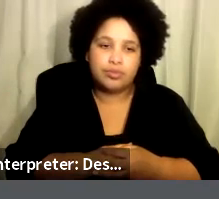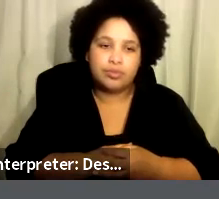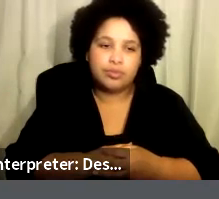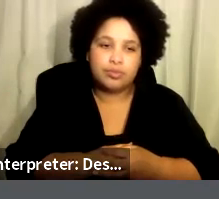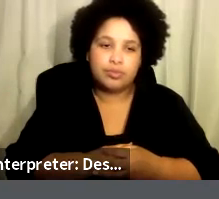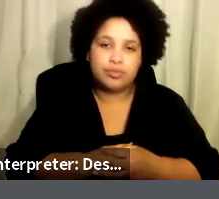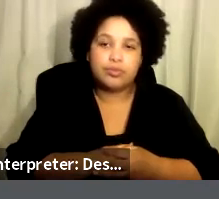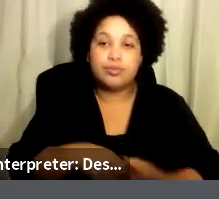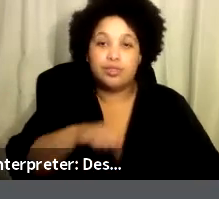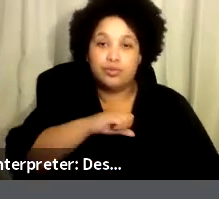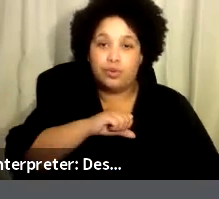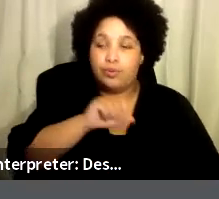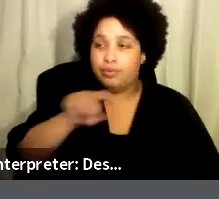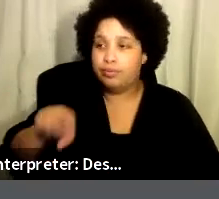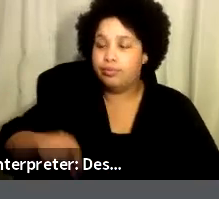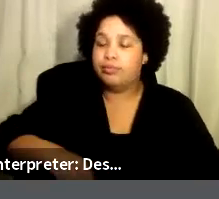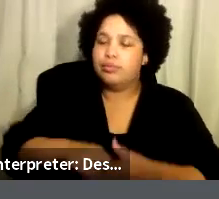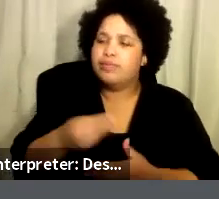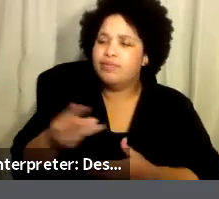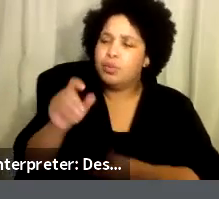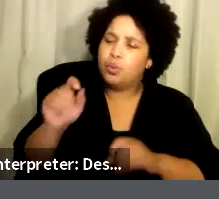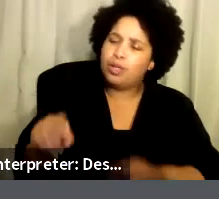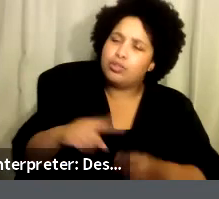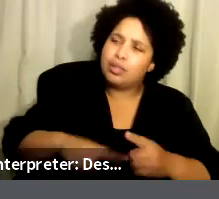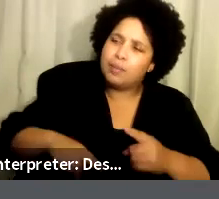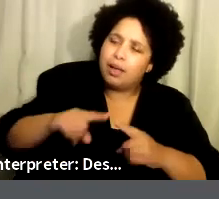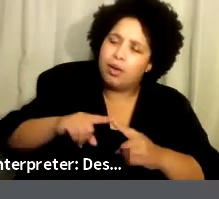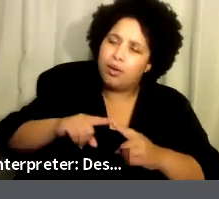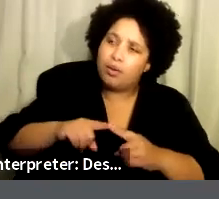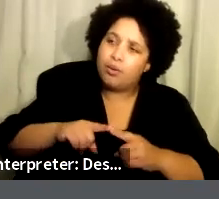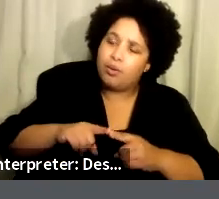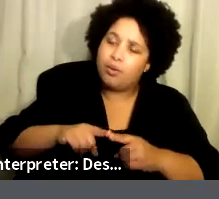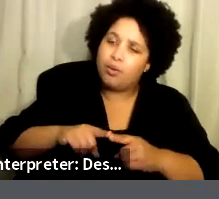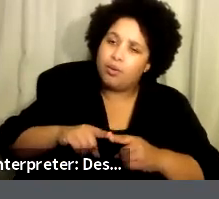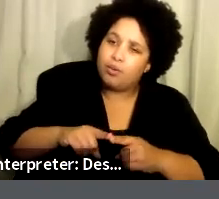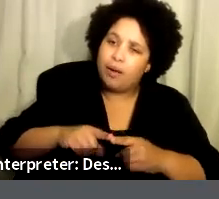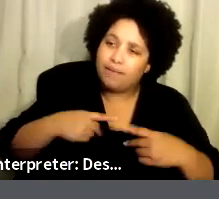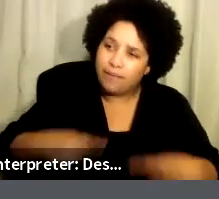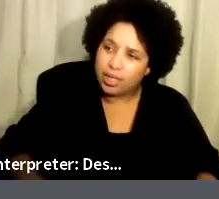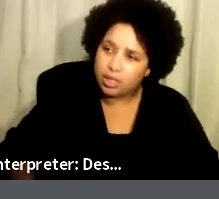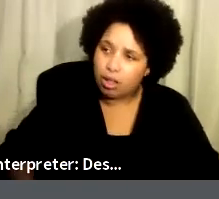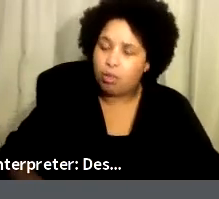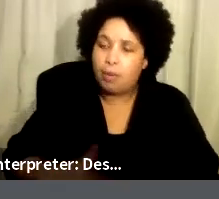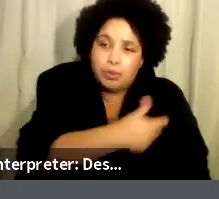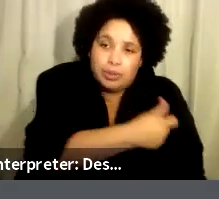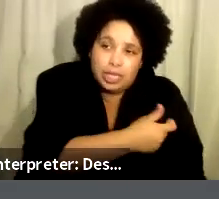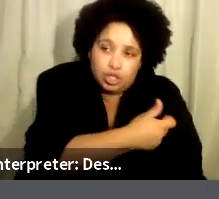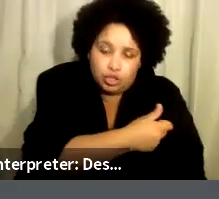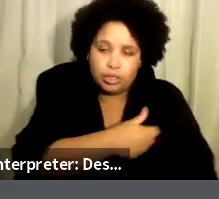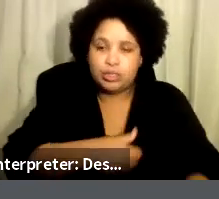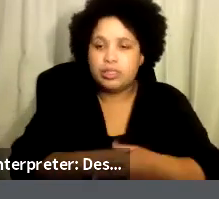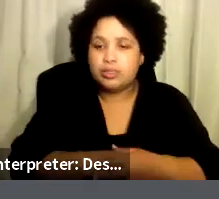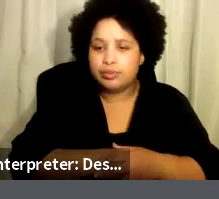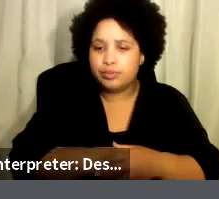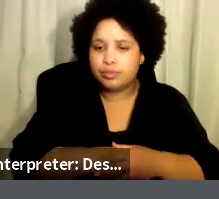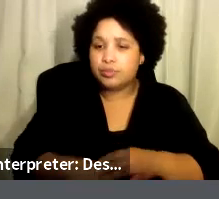There was a couple questions regarding the let's say the physicals or the immunizations. If let's